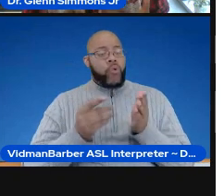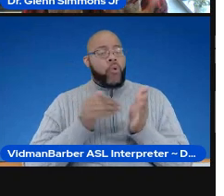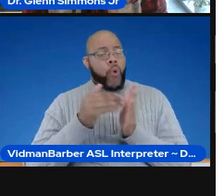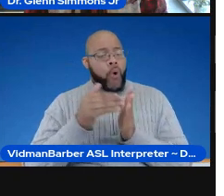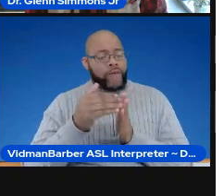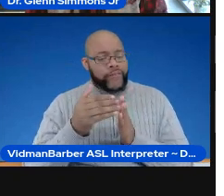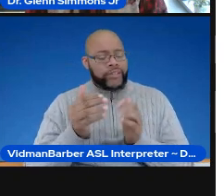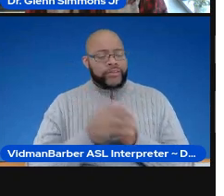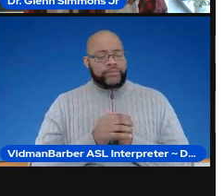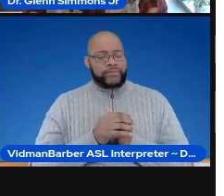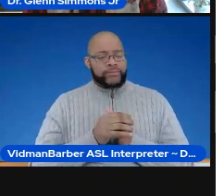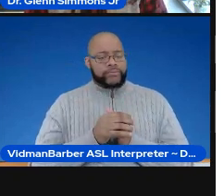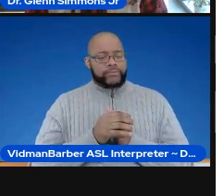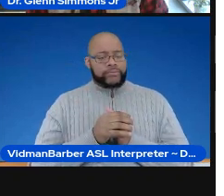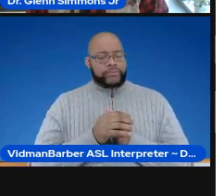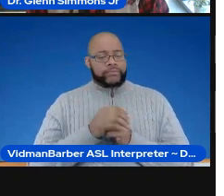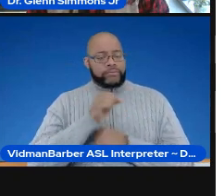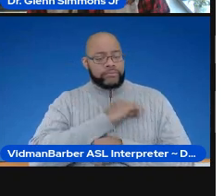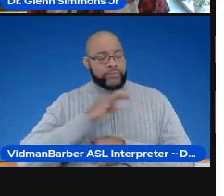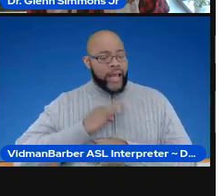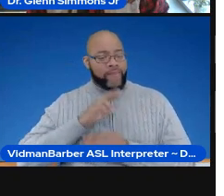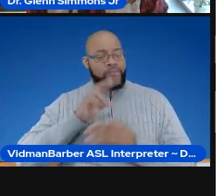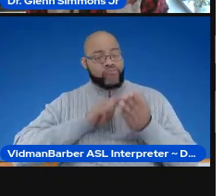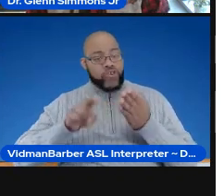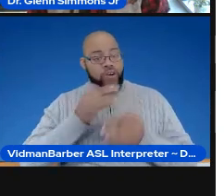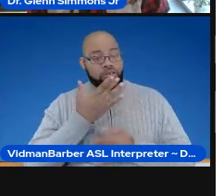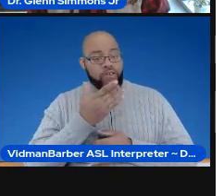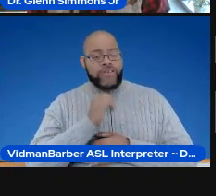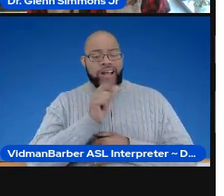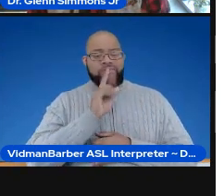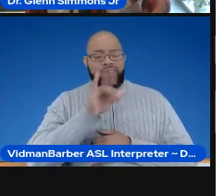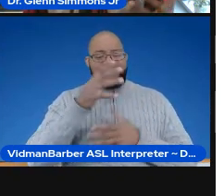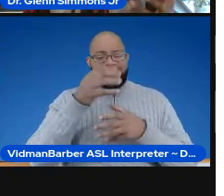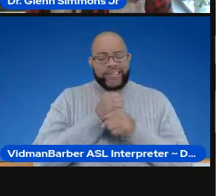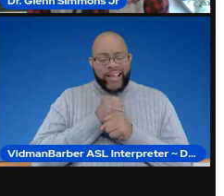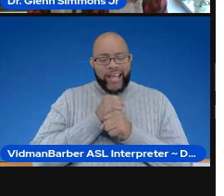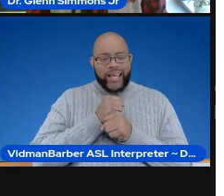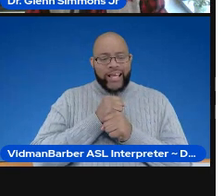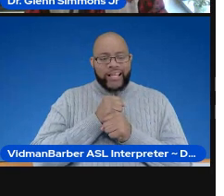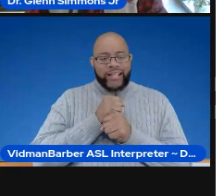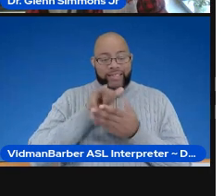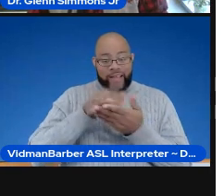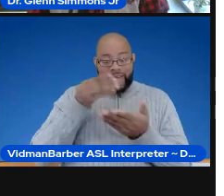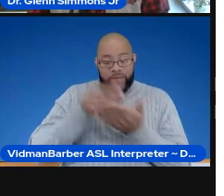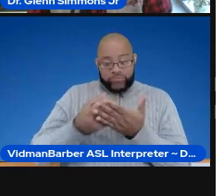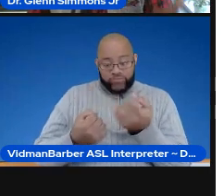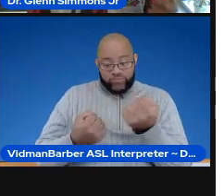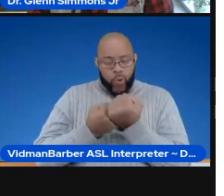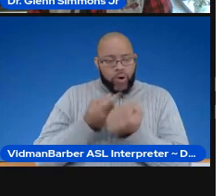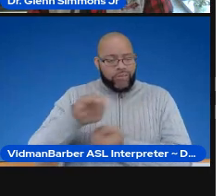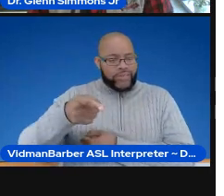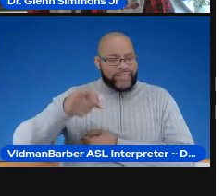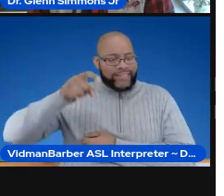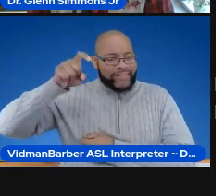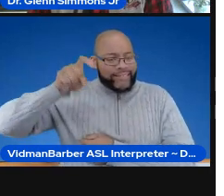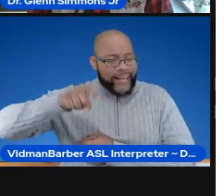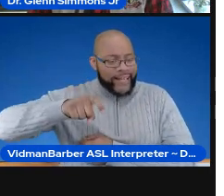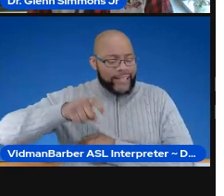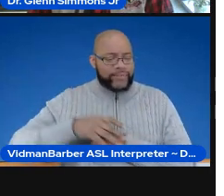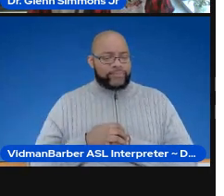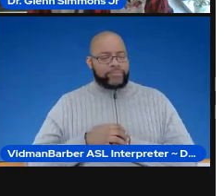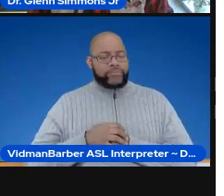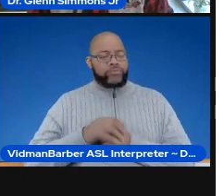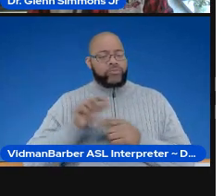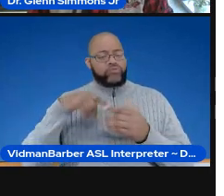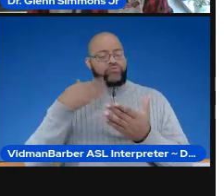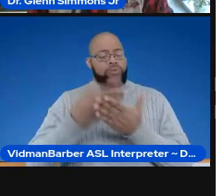again, faculty, researchers of color, not necessarily getting to get the funding that they necessarily need to get